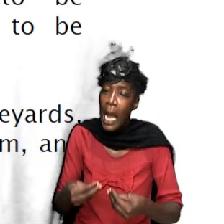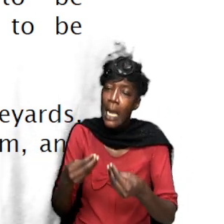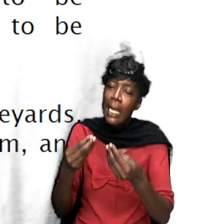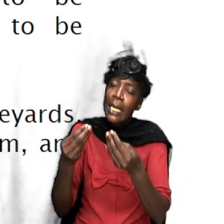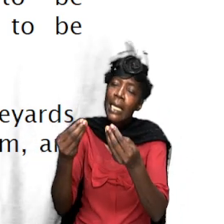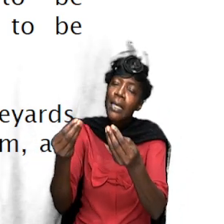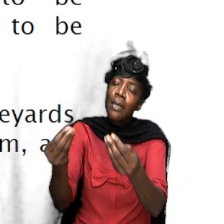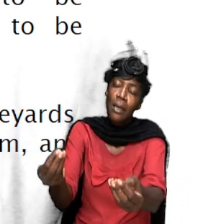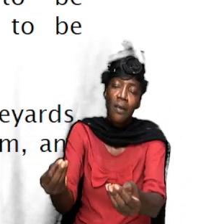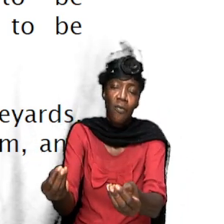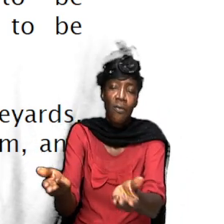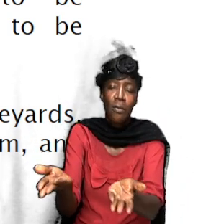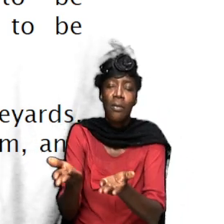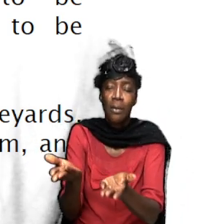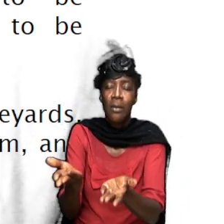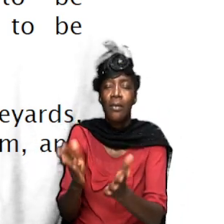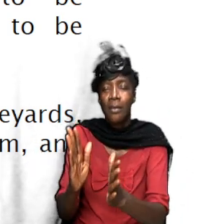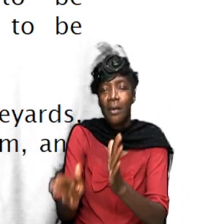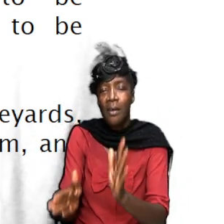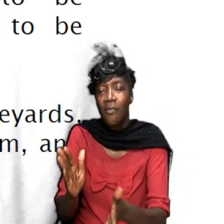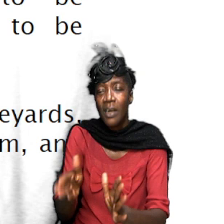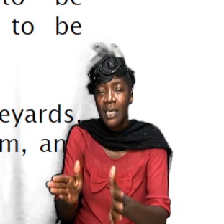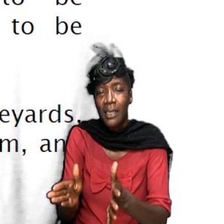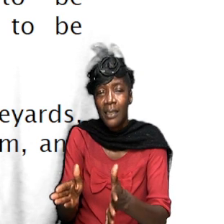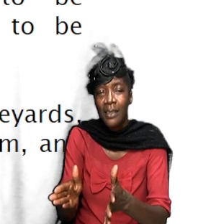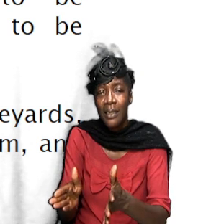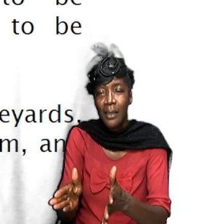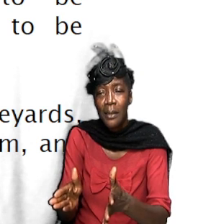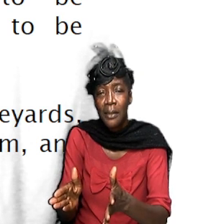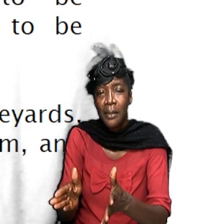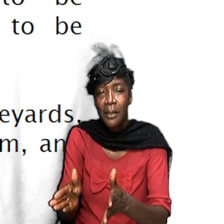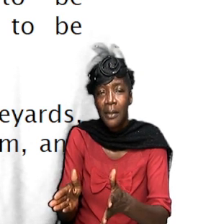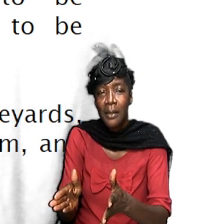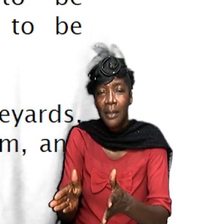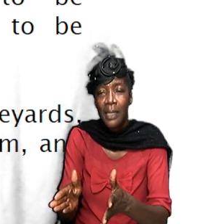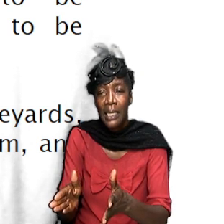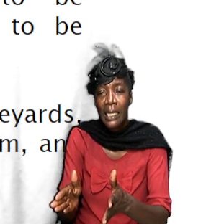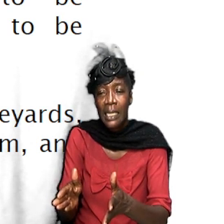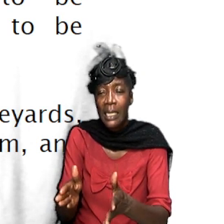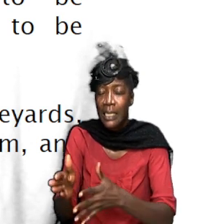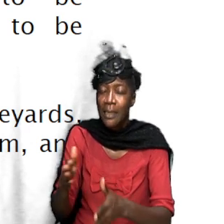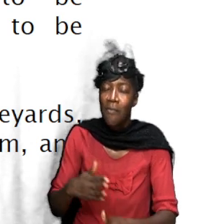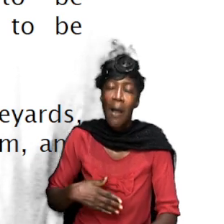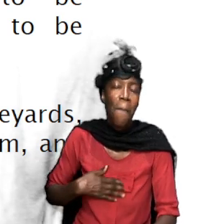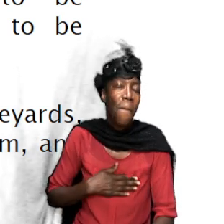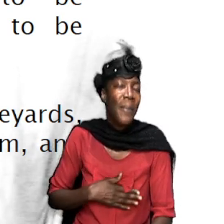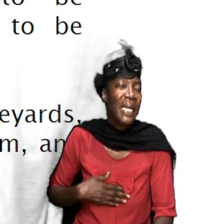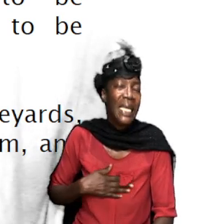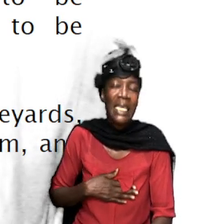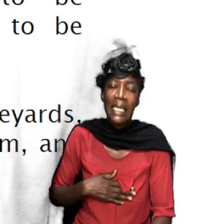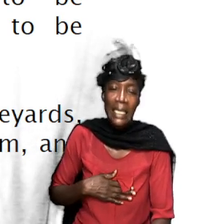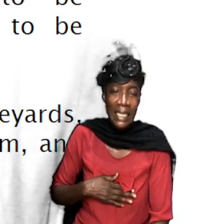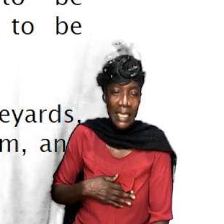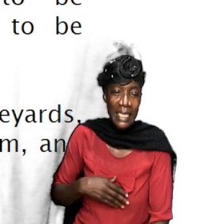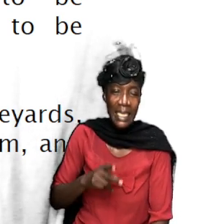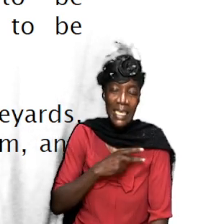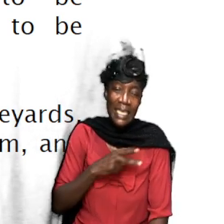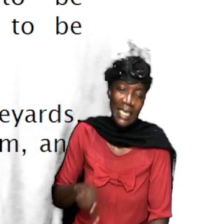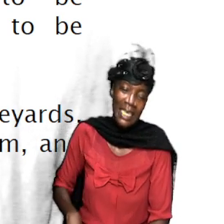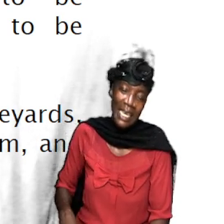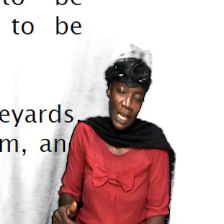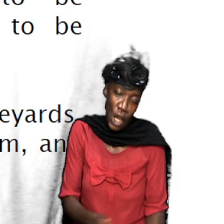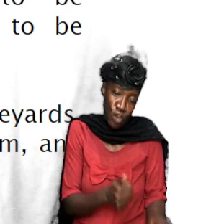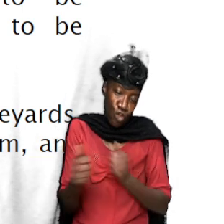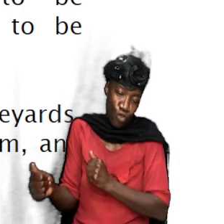servants. Now, these servants are the servants who please the king well, you know. He probably might be a strong